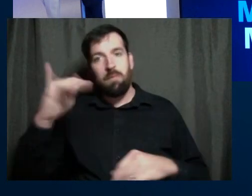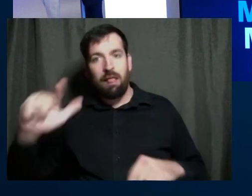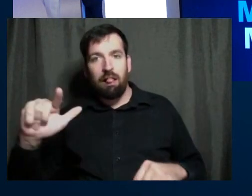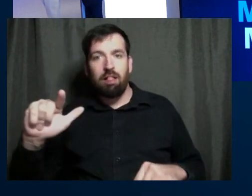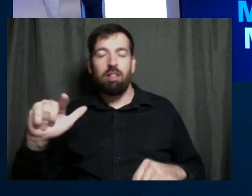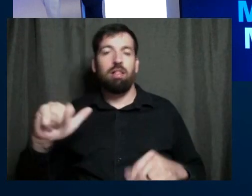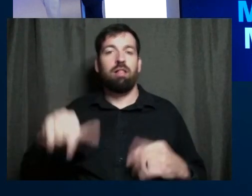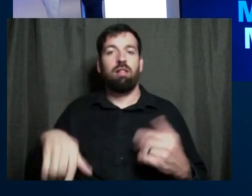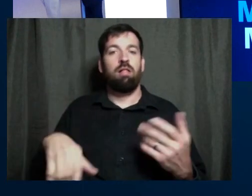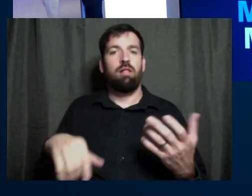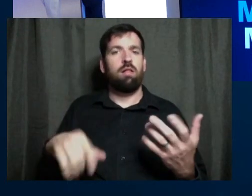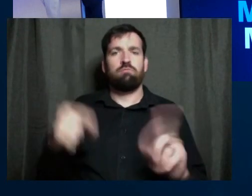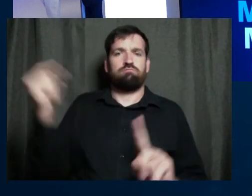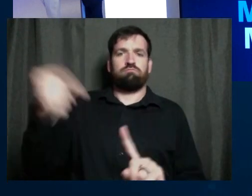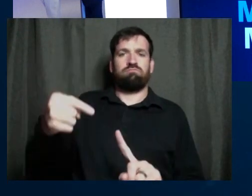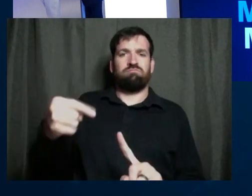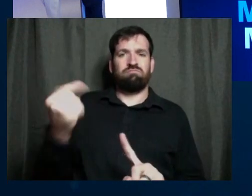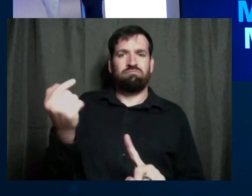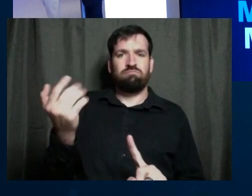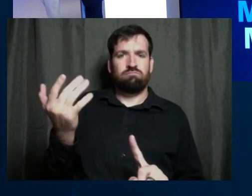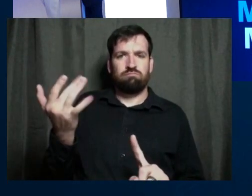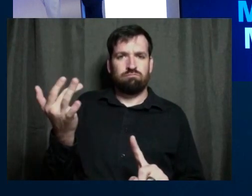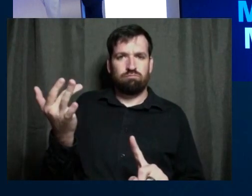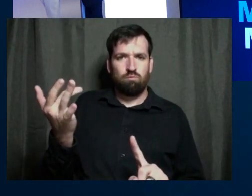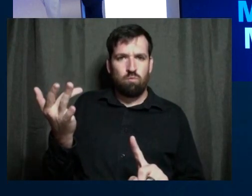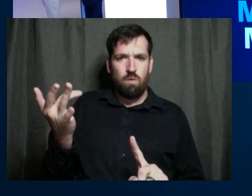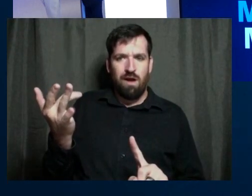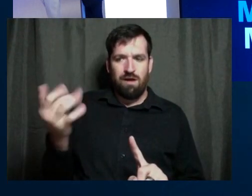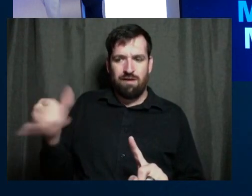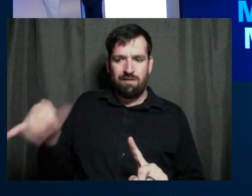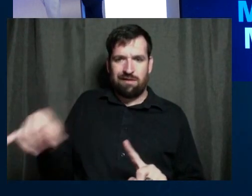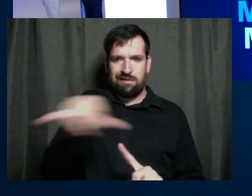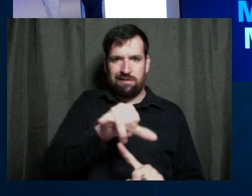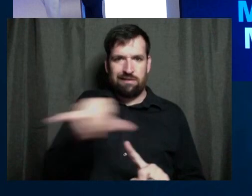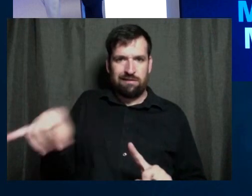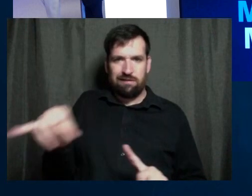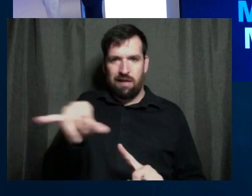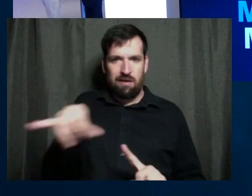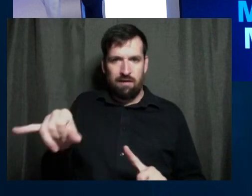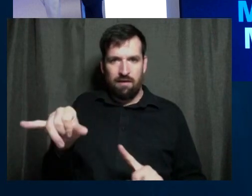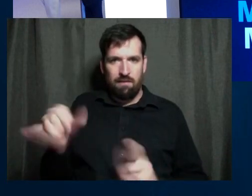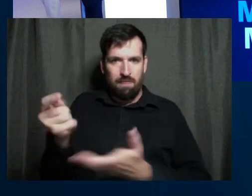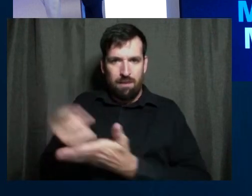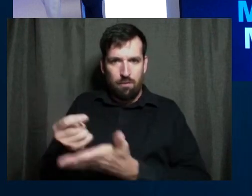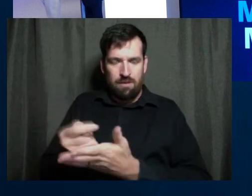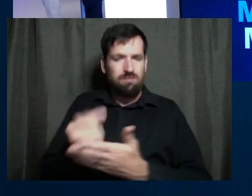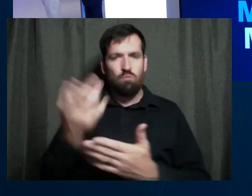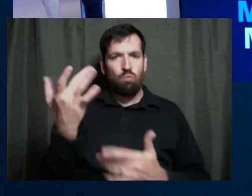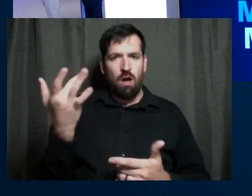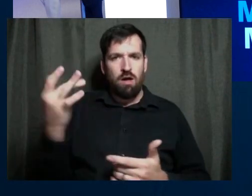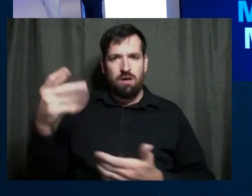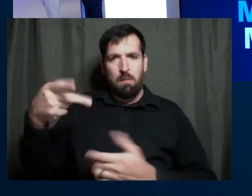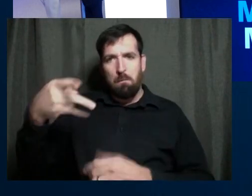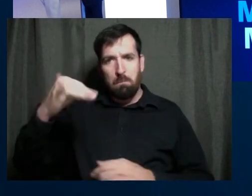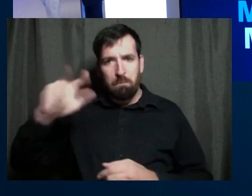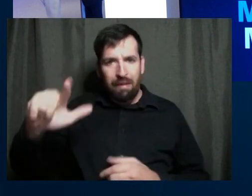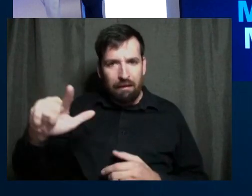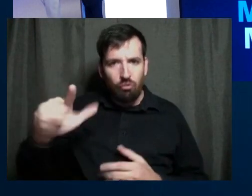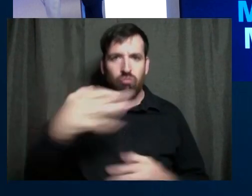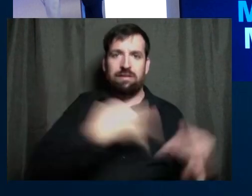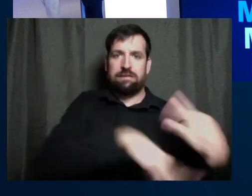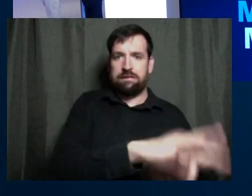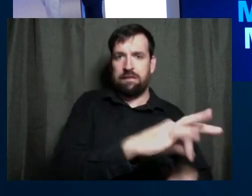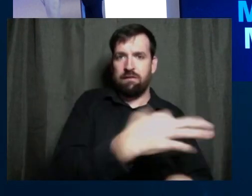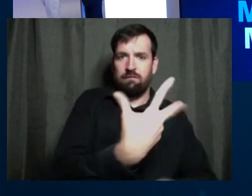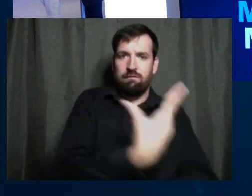version of that question is, why isn't the same therapy not an injection at that point? Why a pill versus an injection? Yeah,